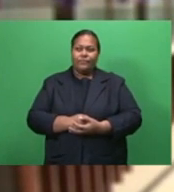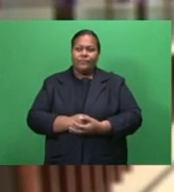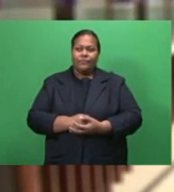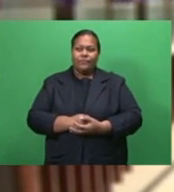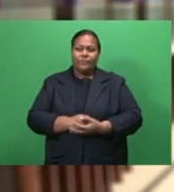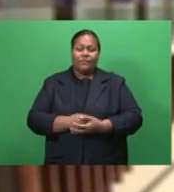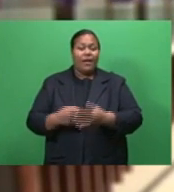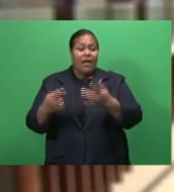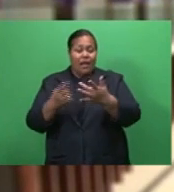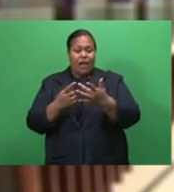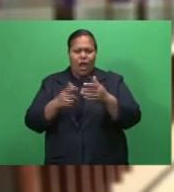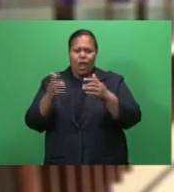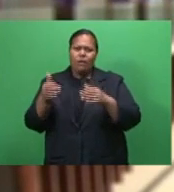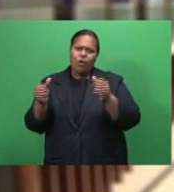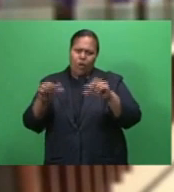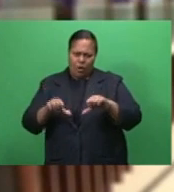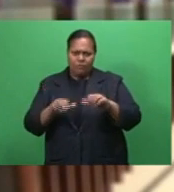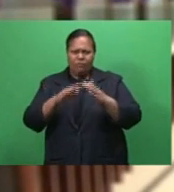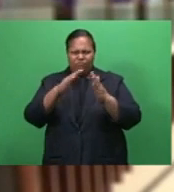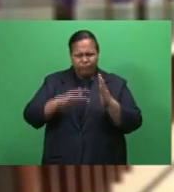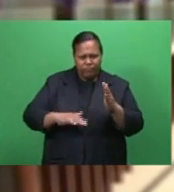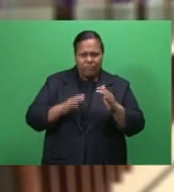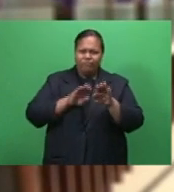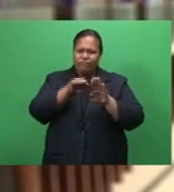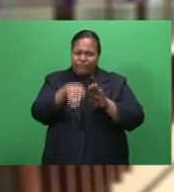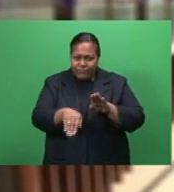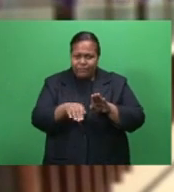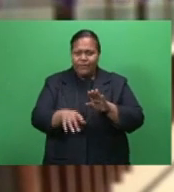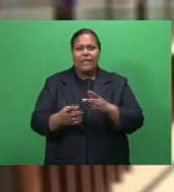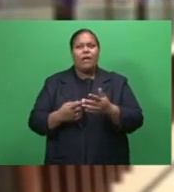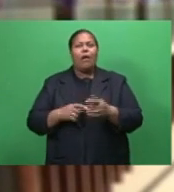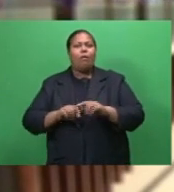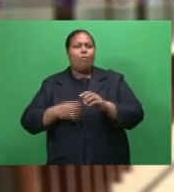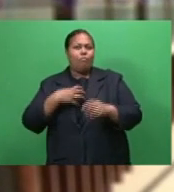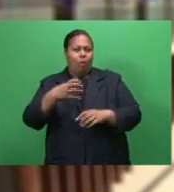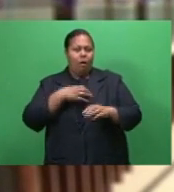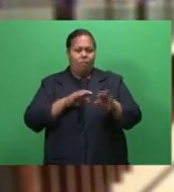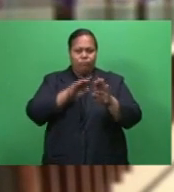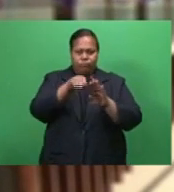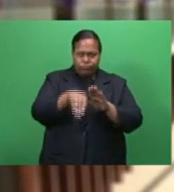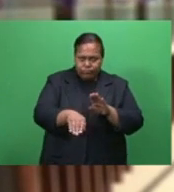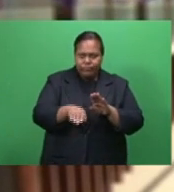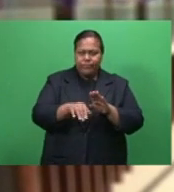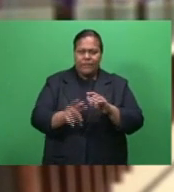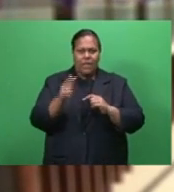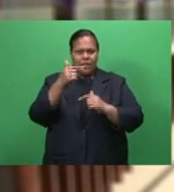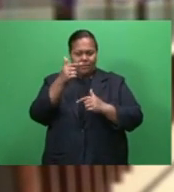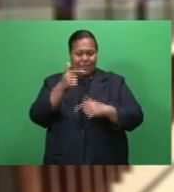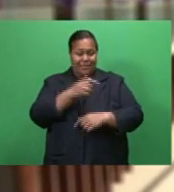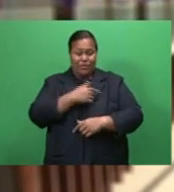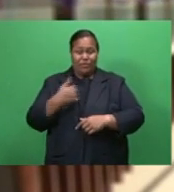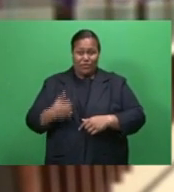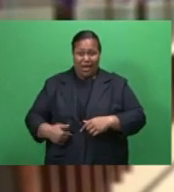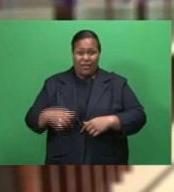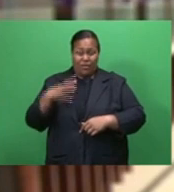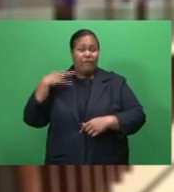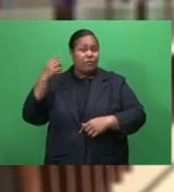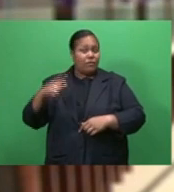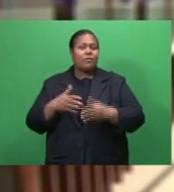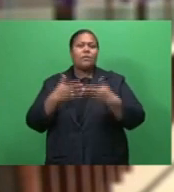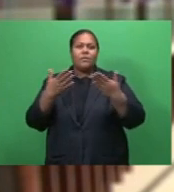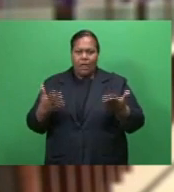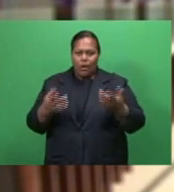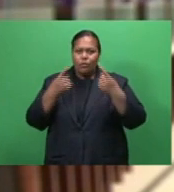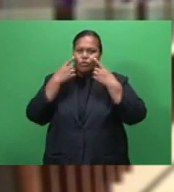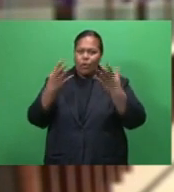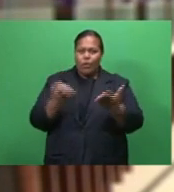offshore trade, but further declines may be limited in the local session today as Chinese officials unveil new economic